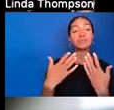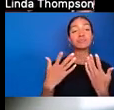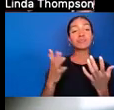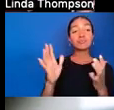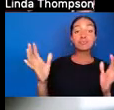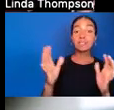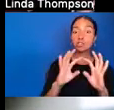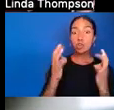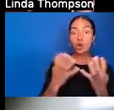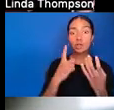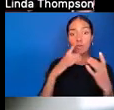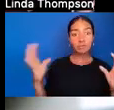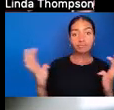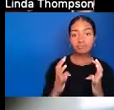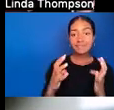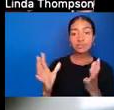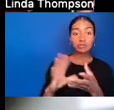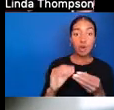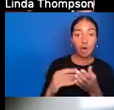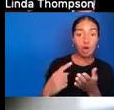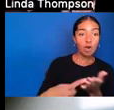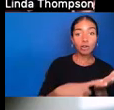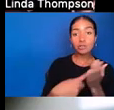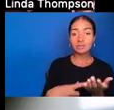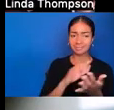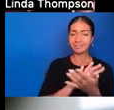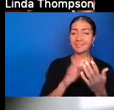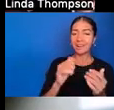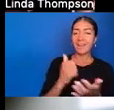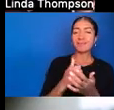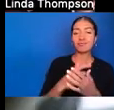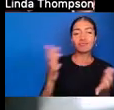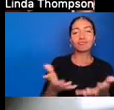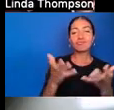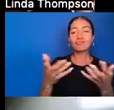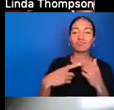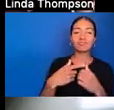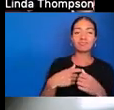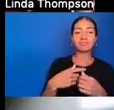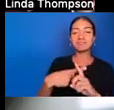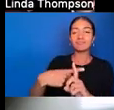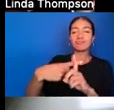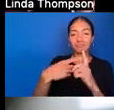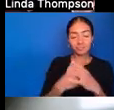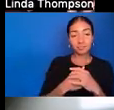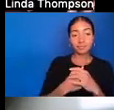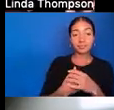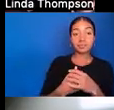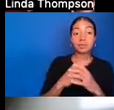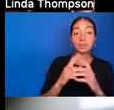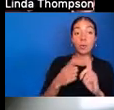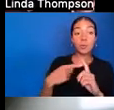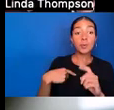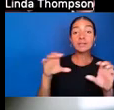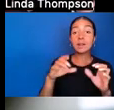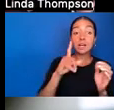can make it better. When we did check-in, one time our director said, I don't want you